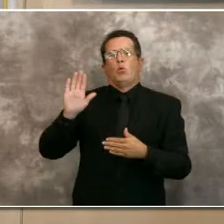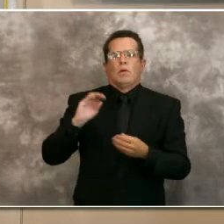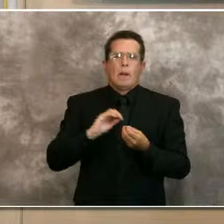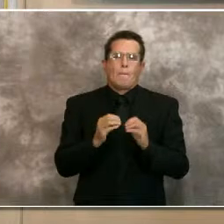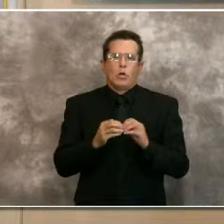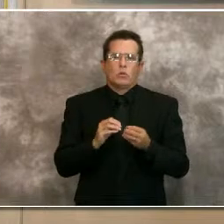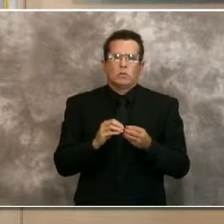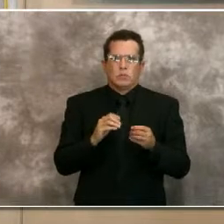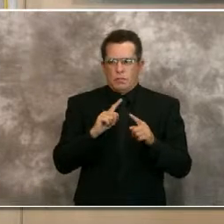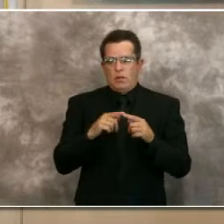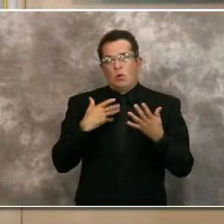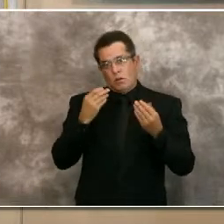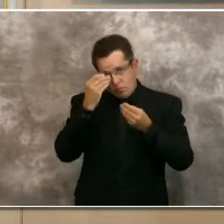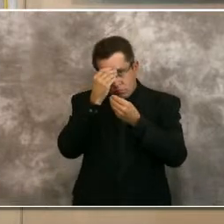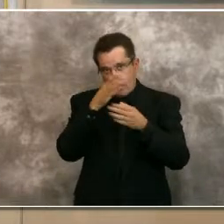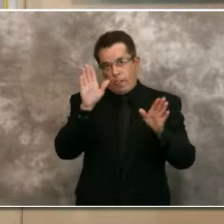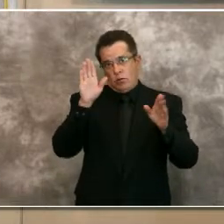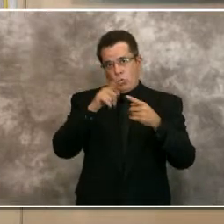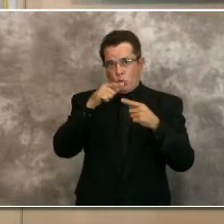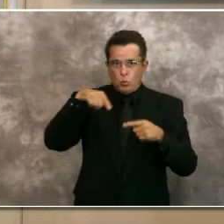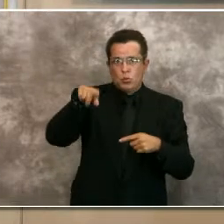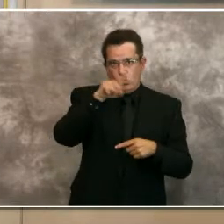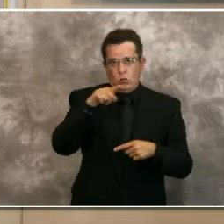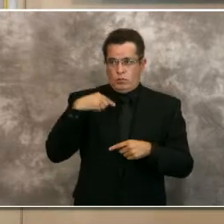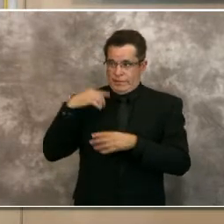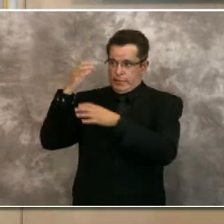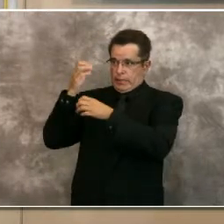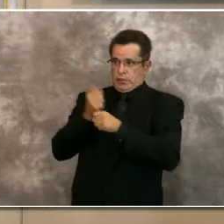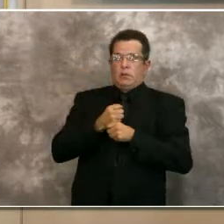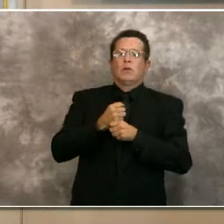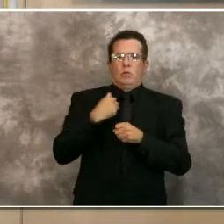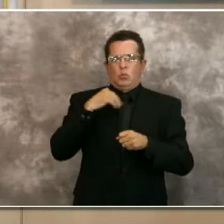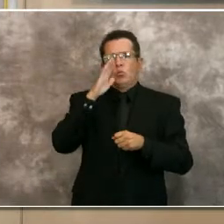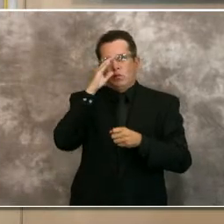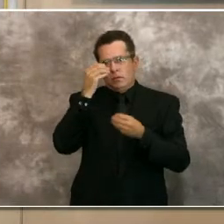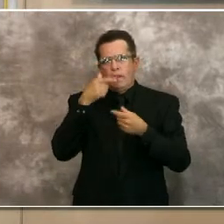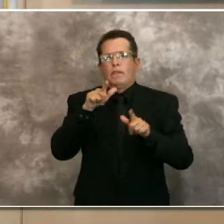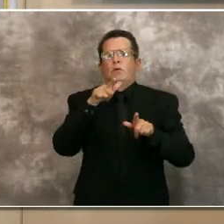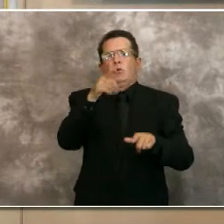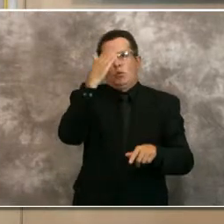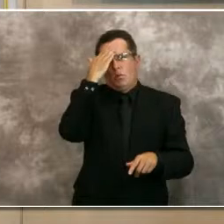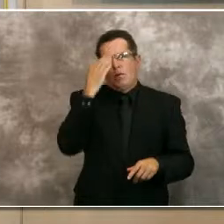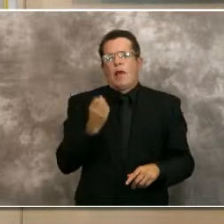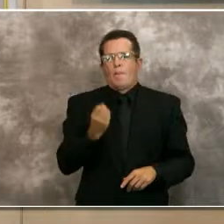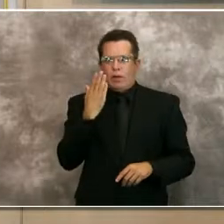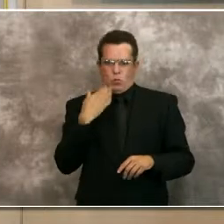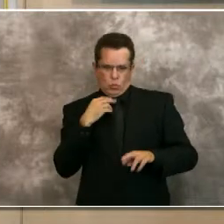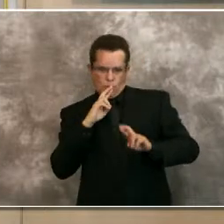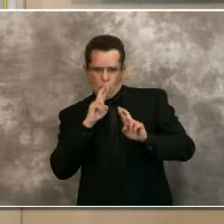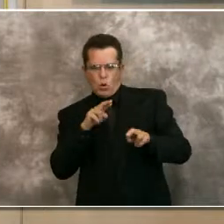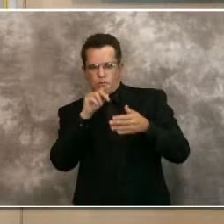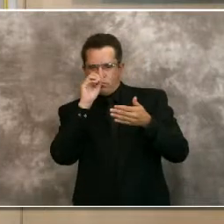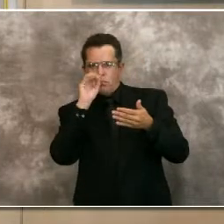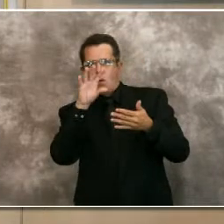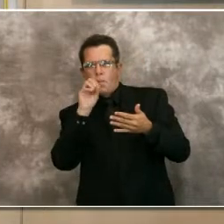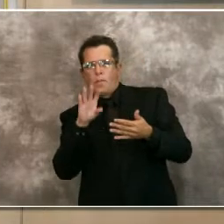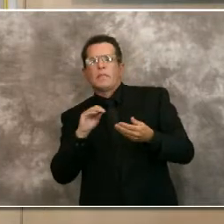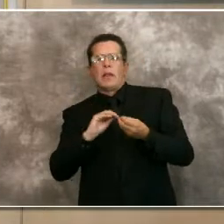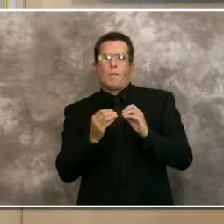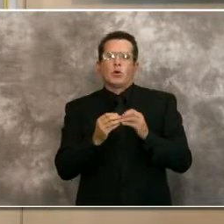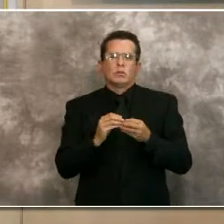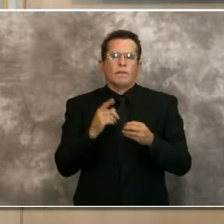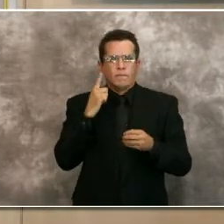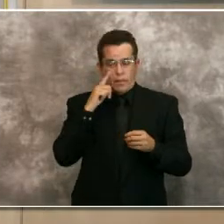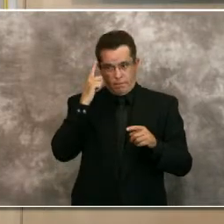But did want to provide that information, and once we get those, we will share with you how many of those are reported and on what date. But let's jump into what we